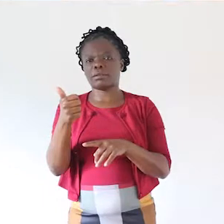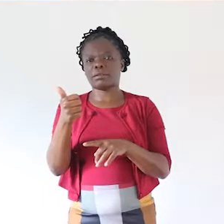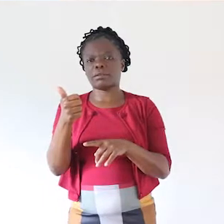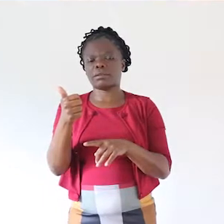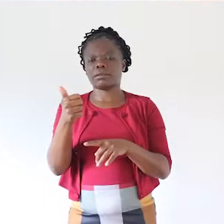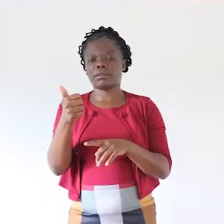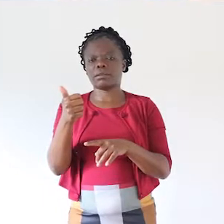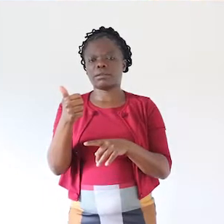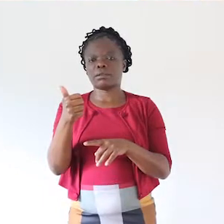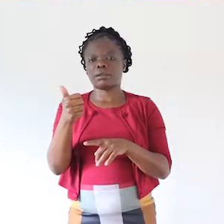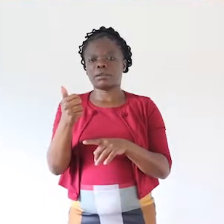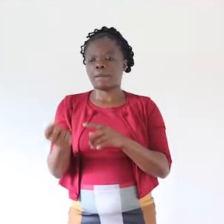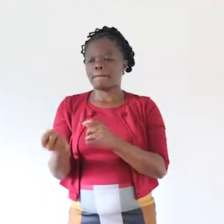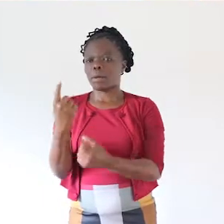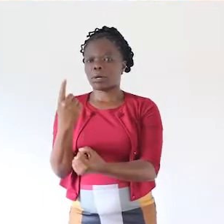is